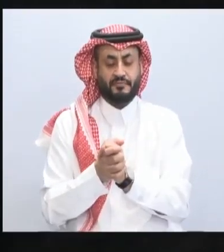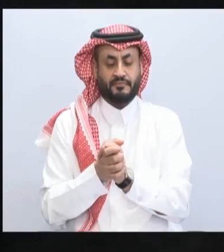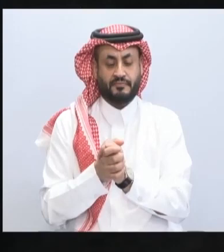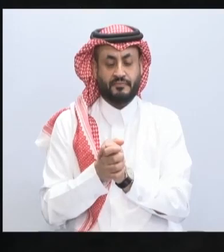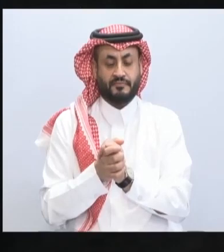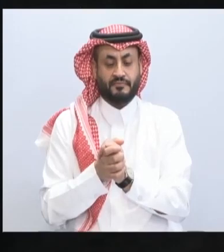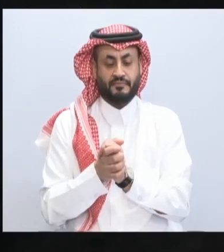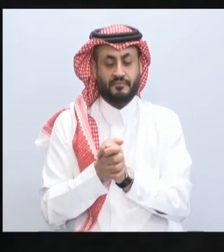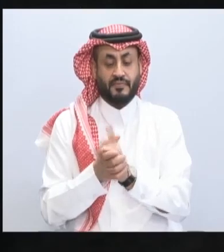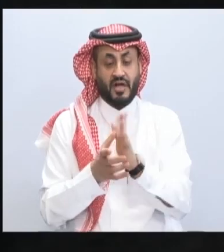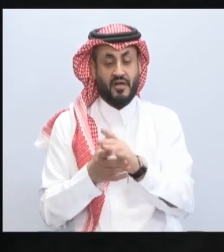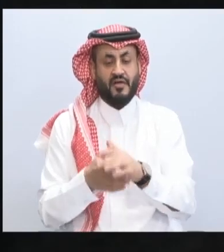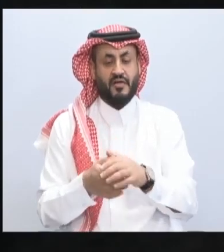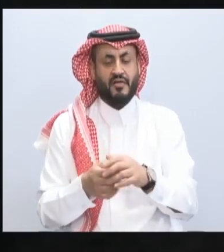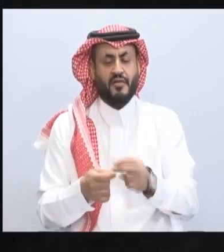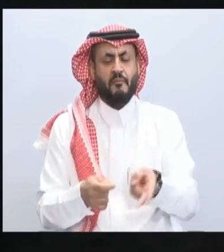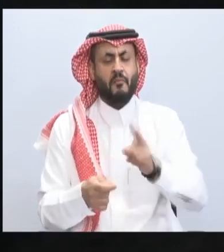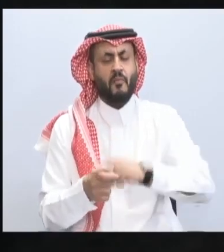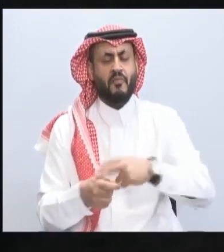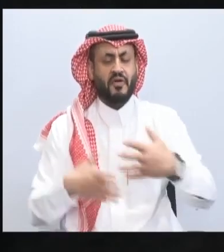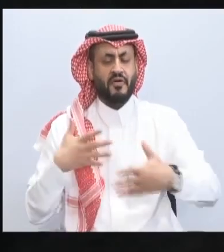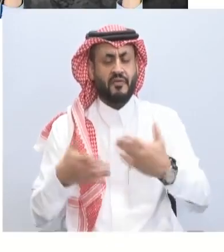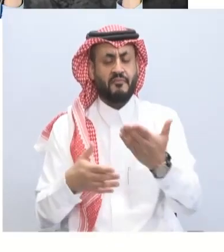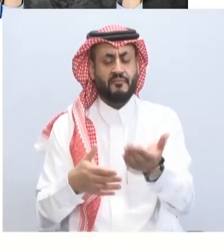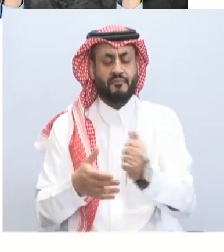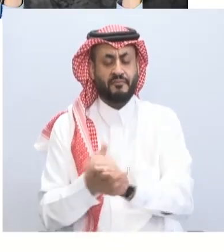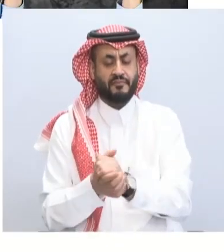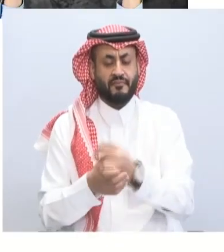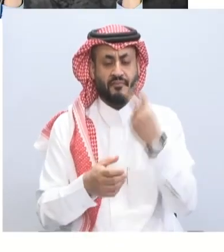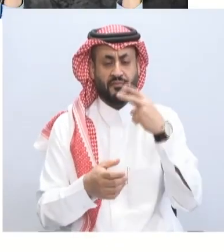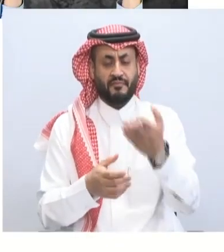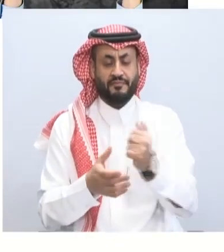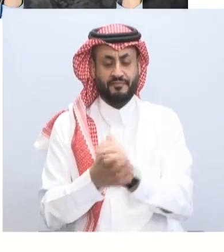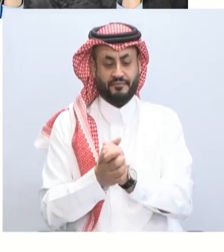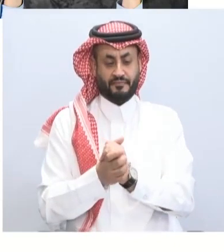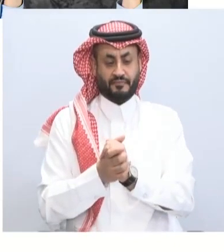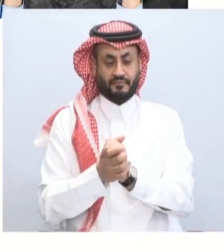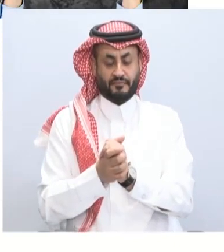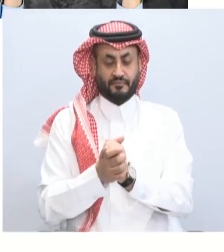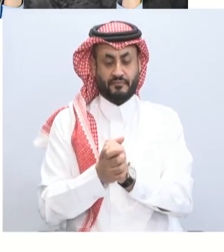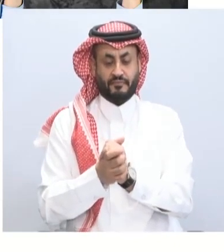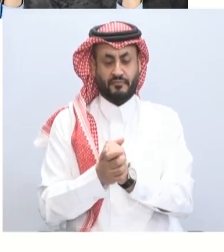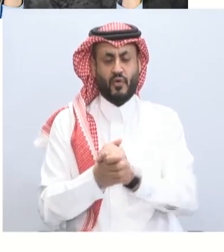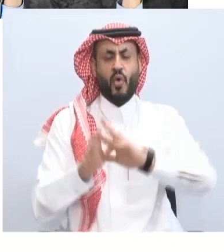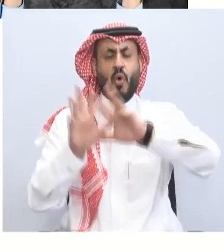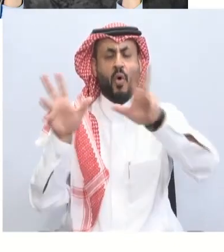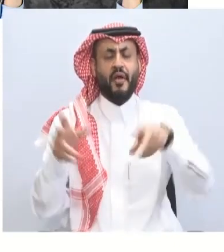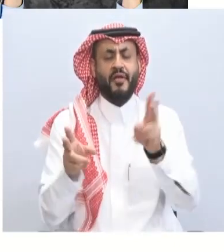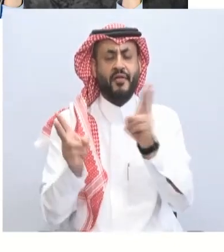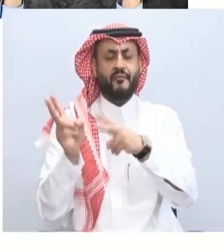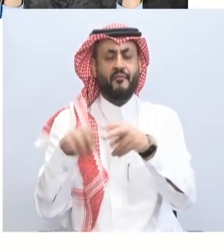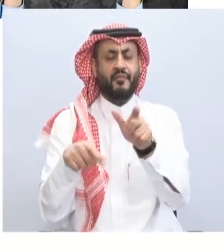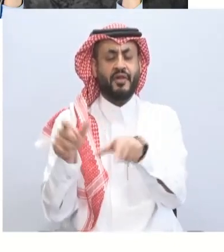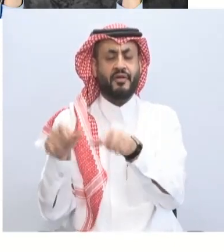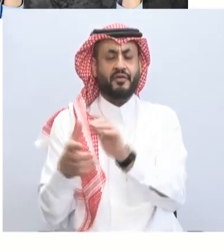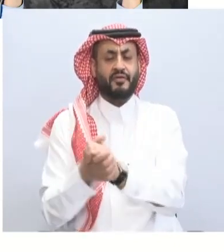is a very interesting part. Let's just see what we have here. Now, first of all, it says that all interviewees